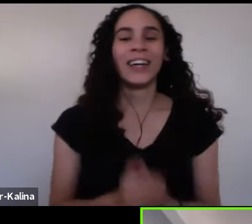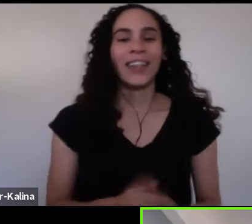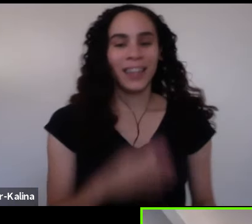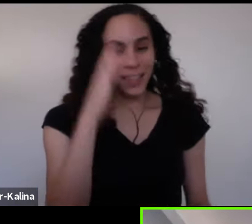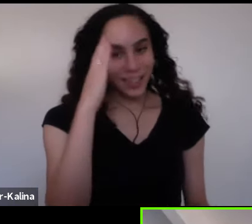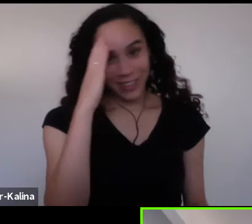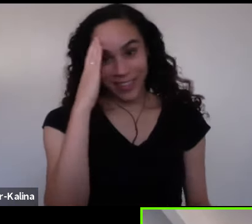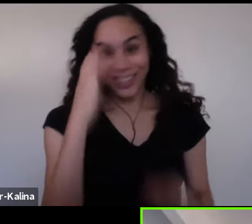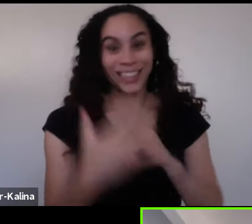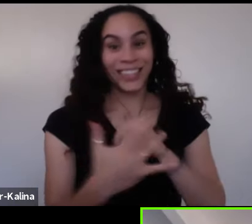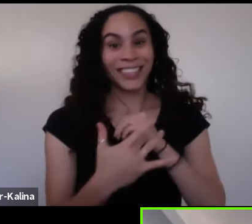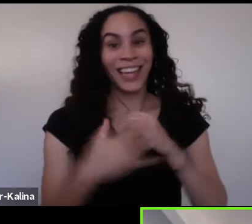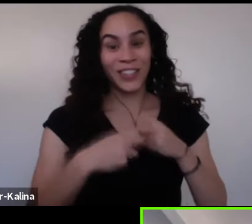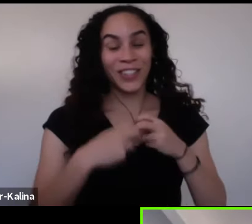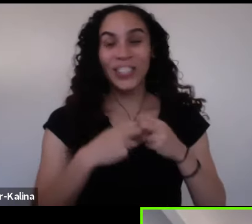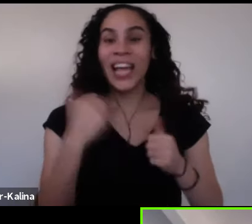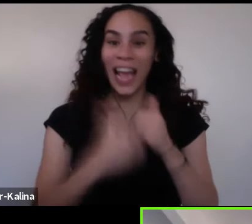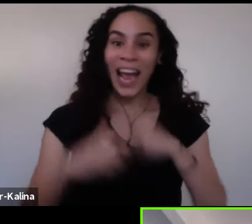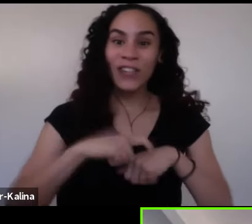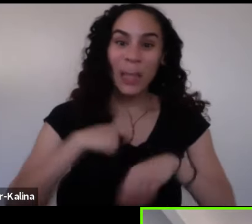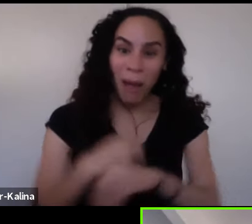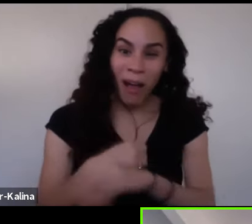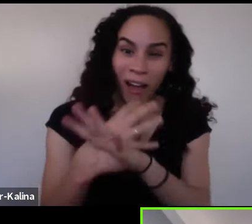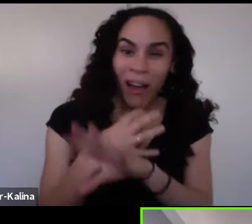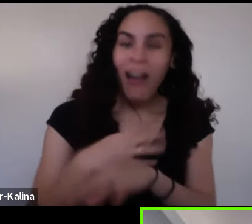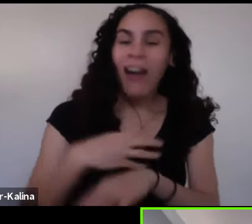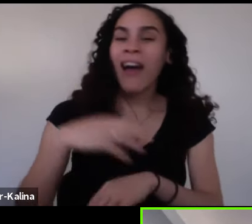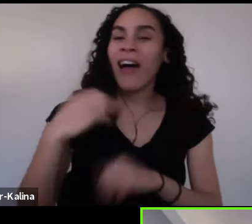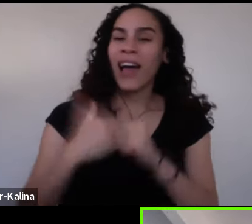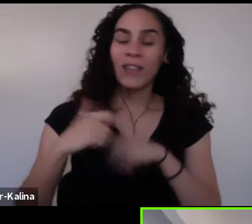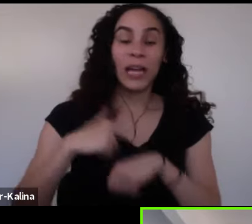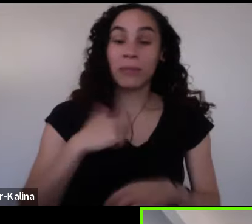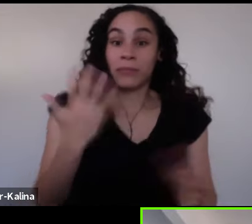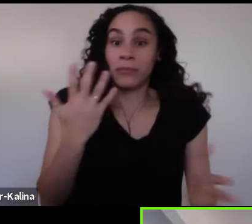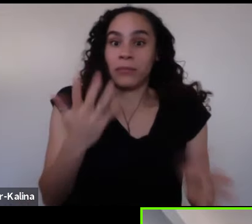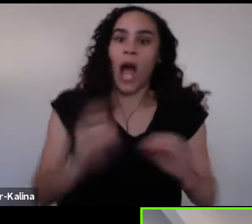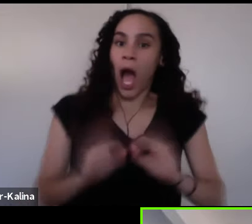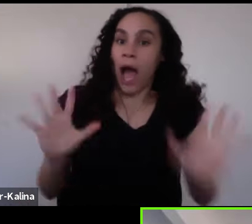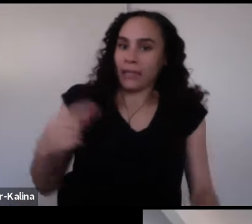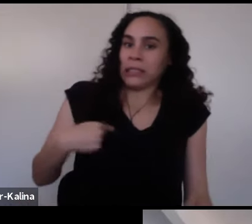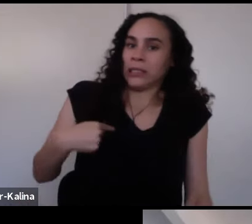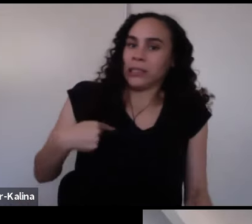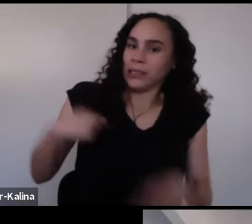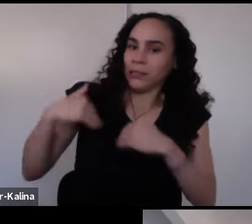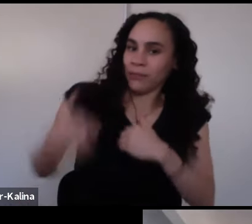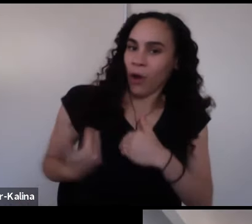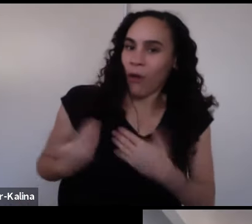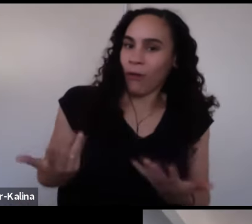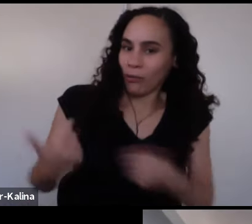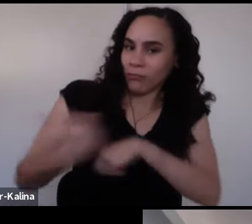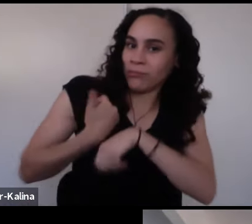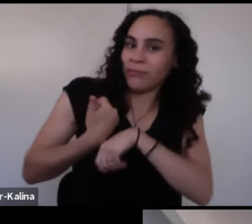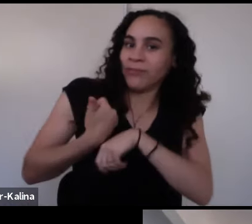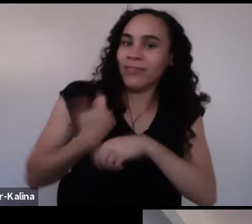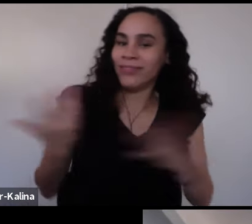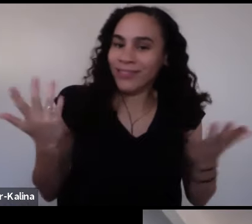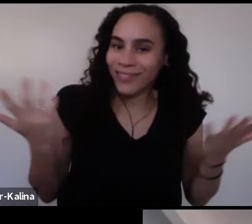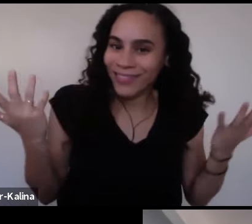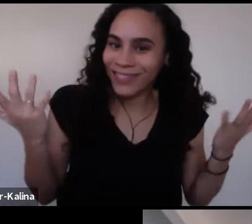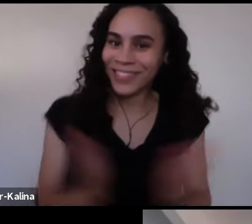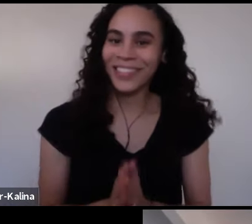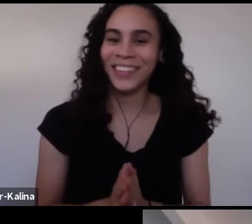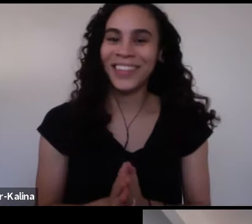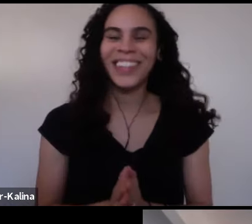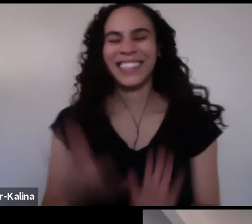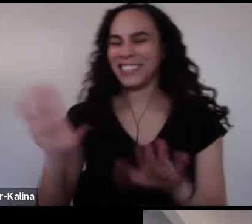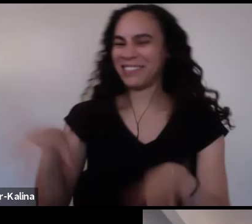issues. Every time I do one of these, I'm not kidding. I don't know what it is. Obviously it's me, right? So I have to figure it out. All good. I'm